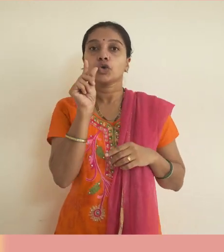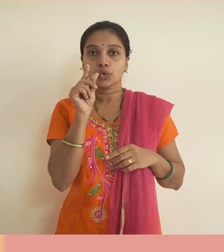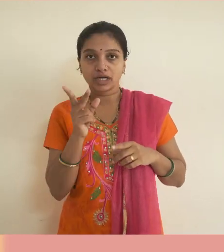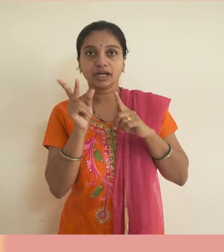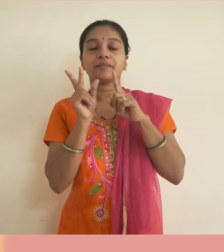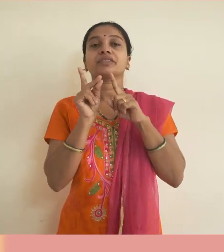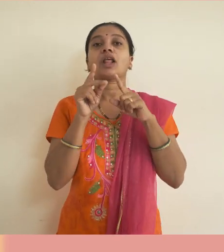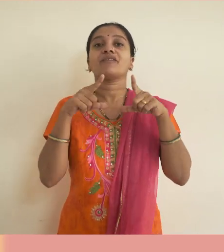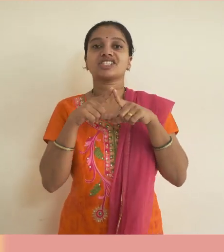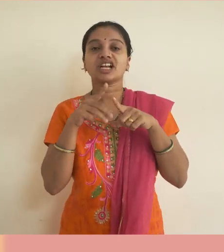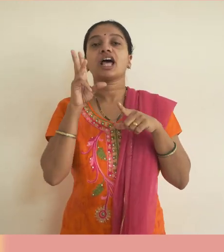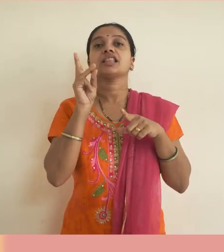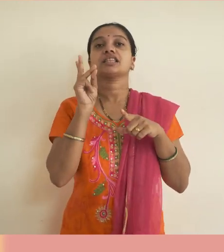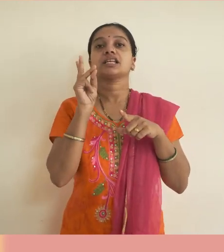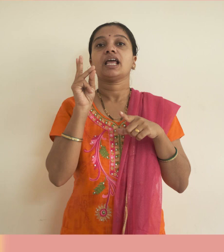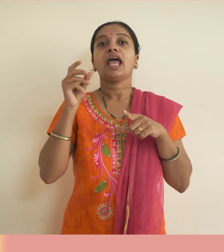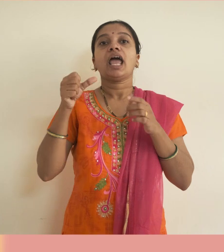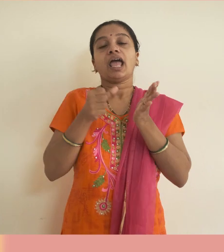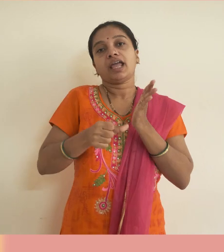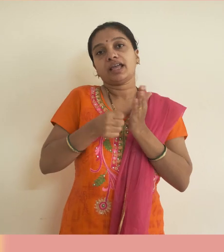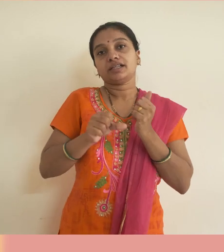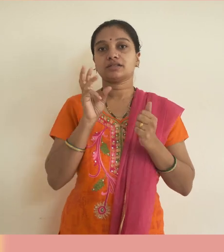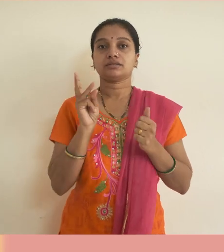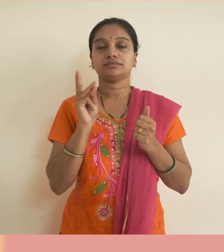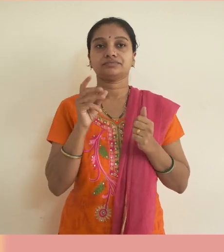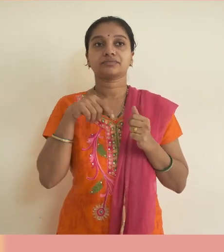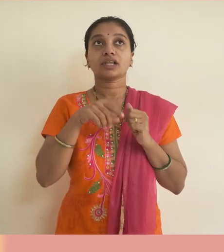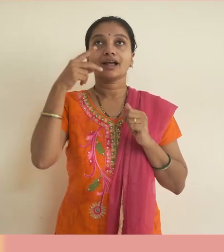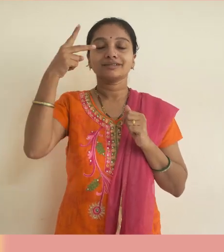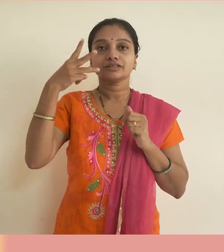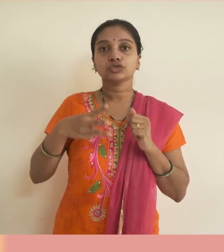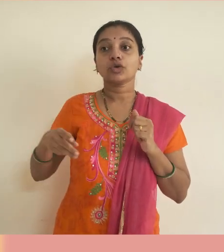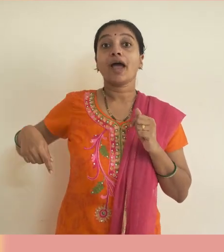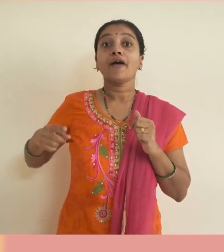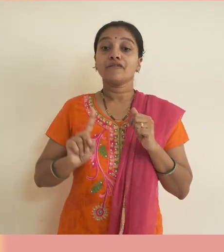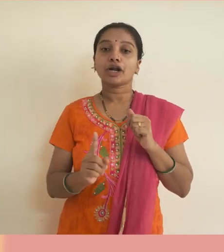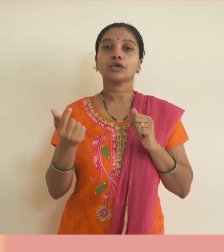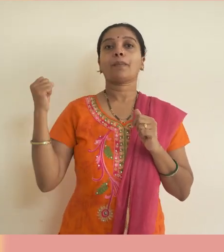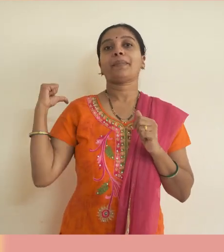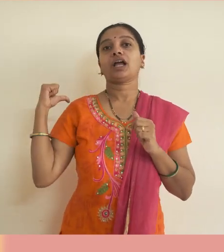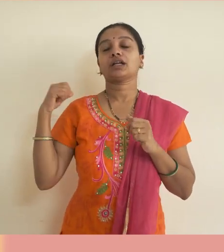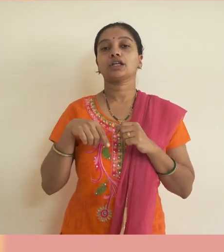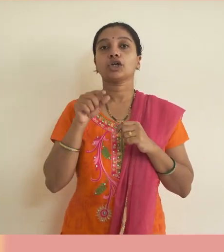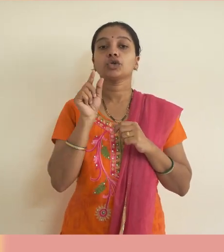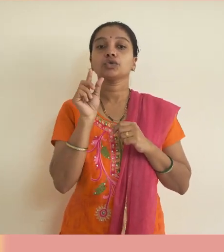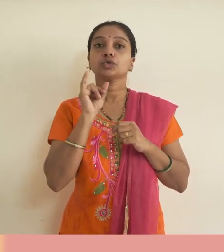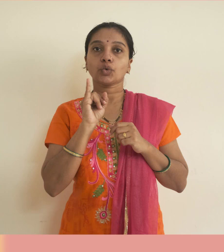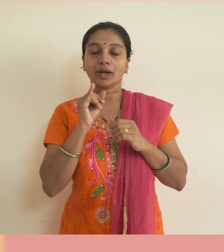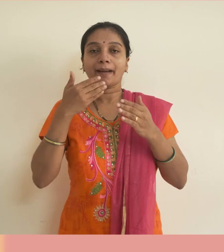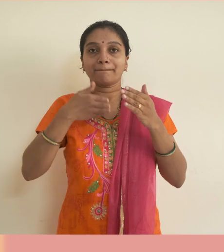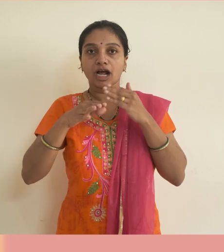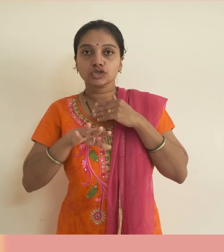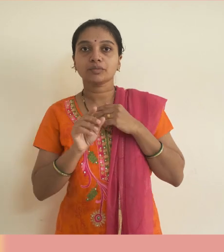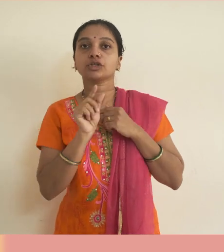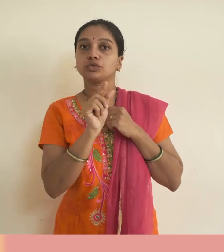urethra, vagina, and anus. They are arranged in an order from front to back. Urine